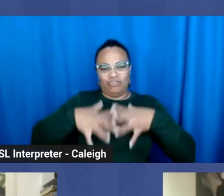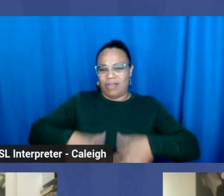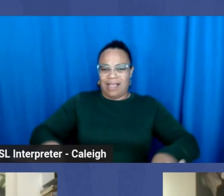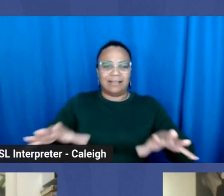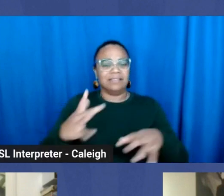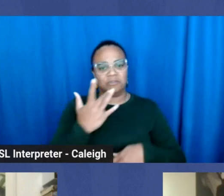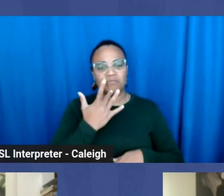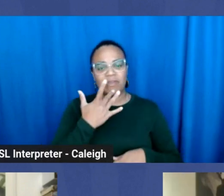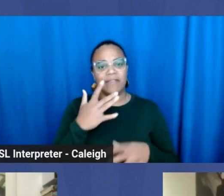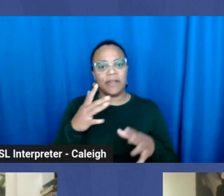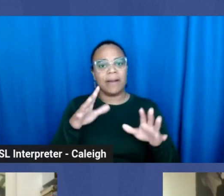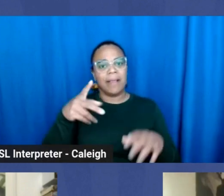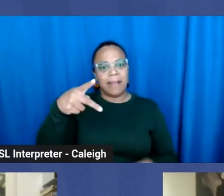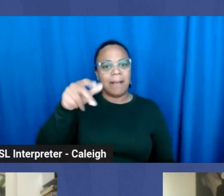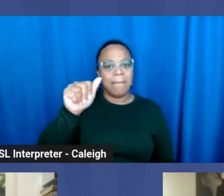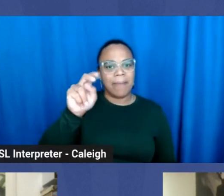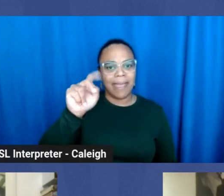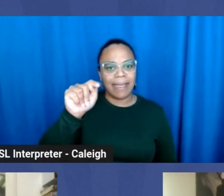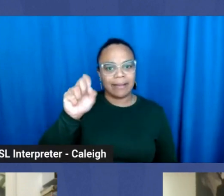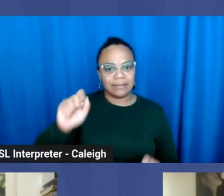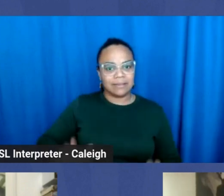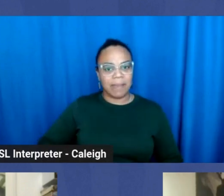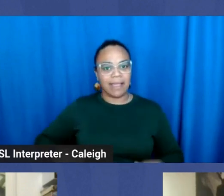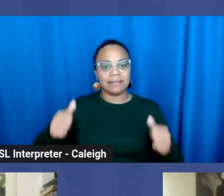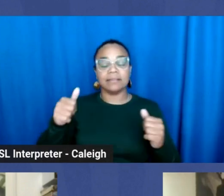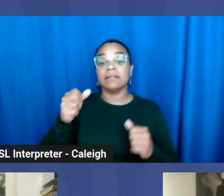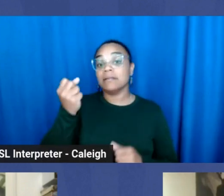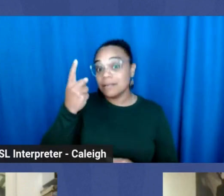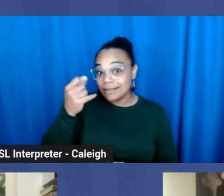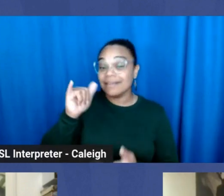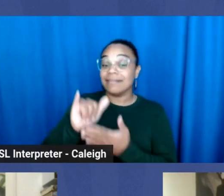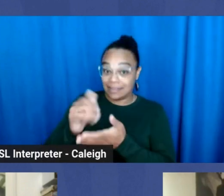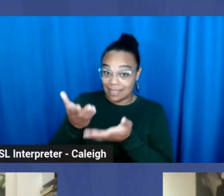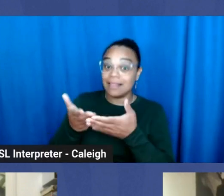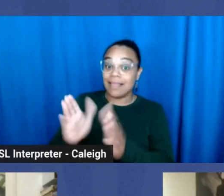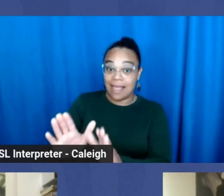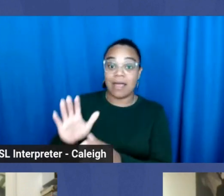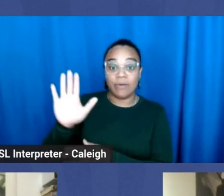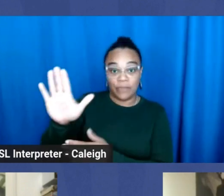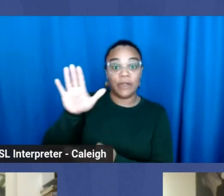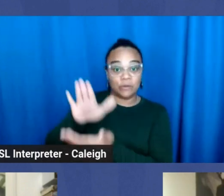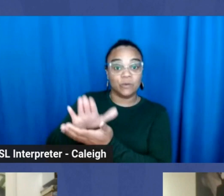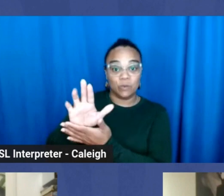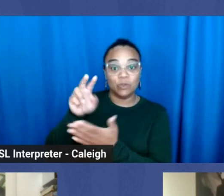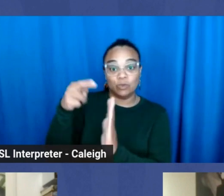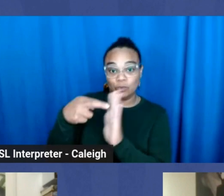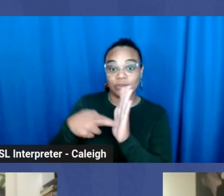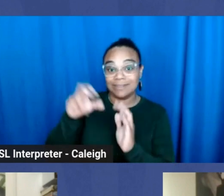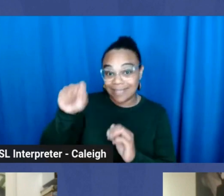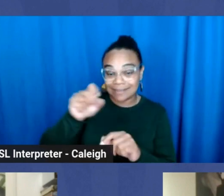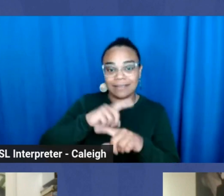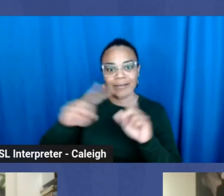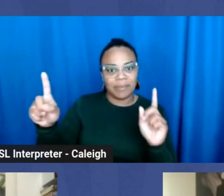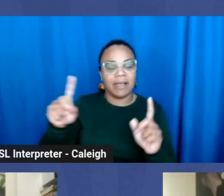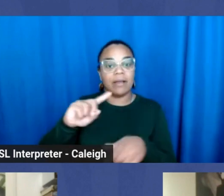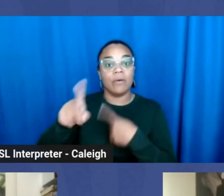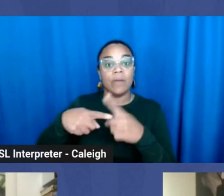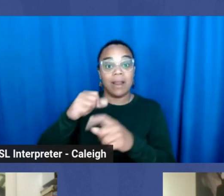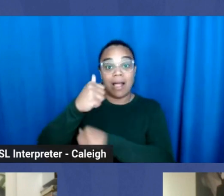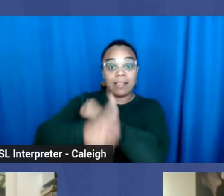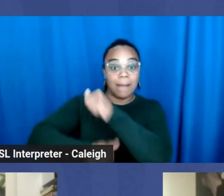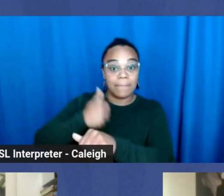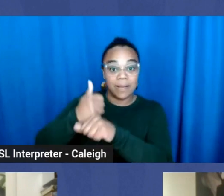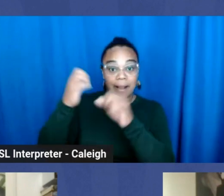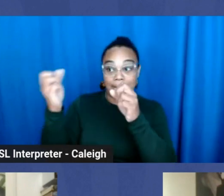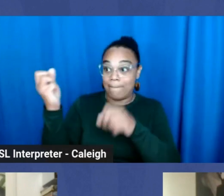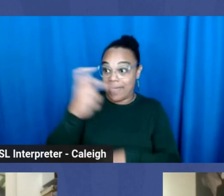pantsuits on. And while that is allowed at Spelman College and like the rules and regulations, it's frowned upon when the alumni come back. Because then